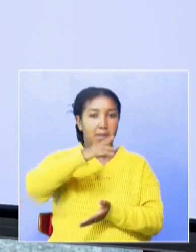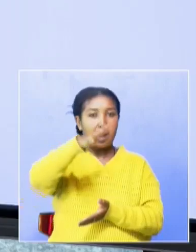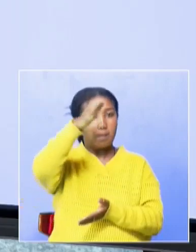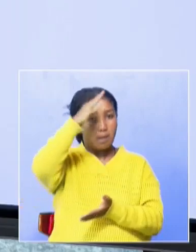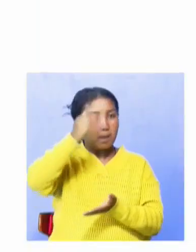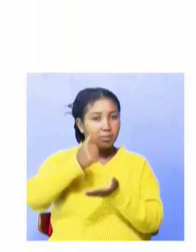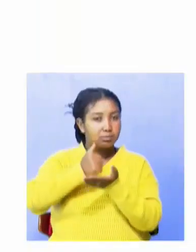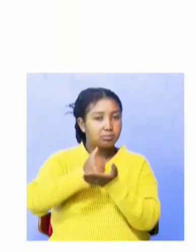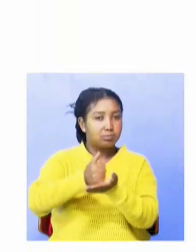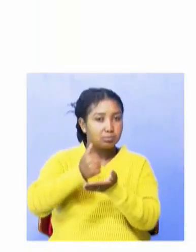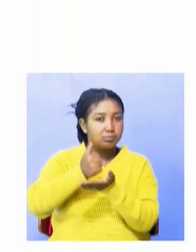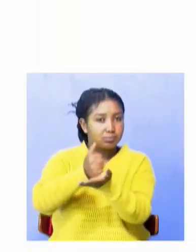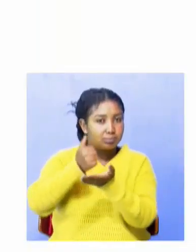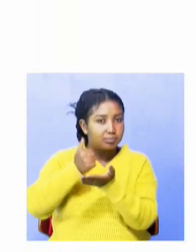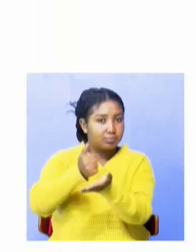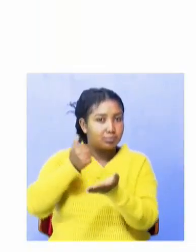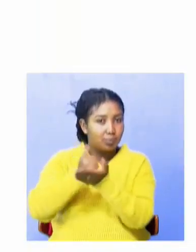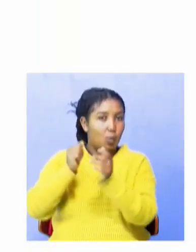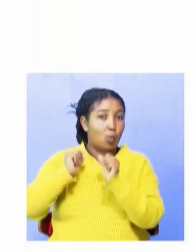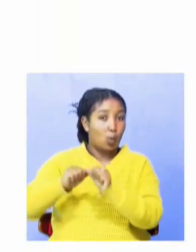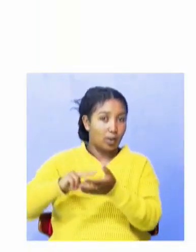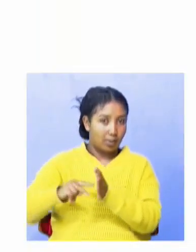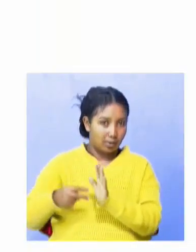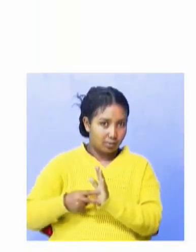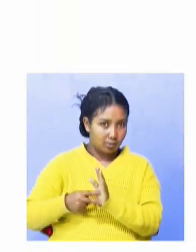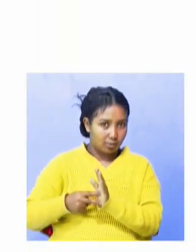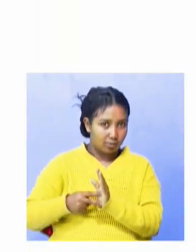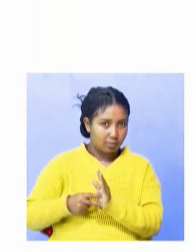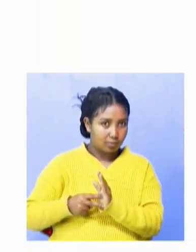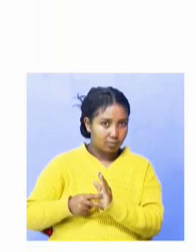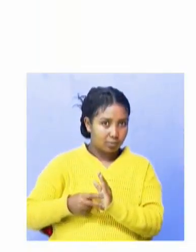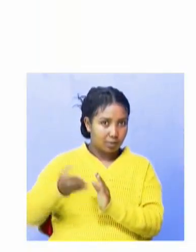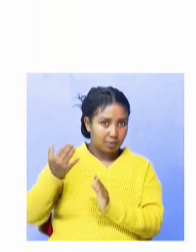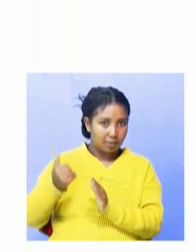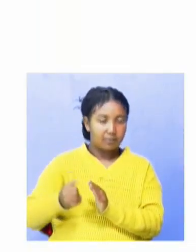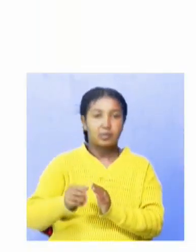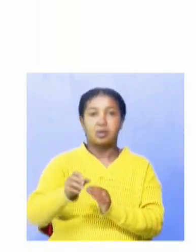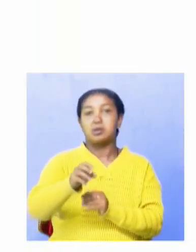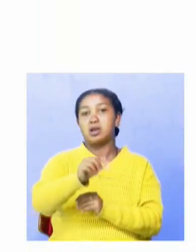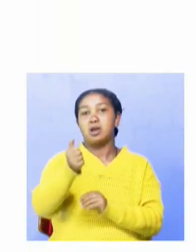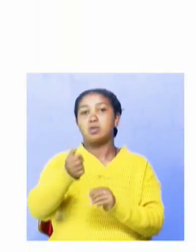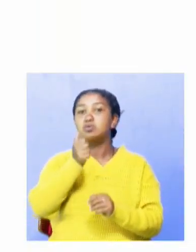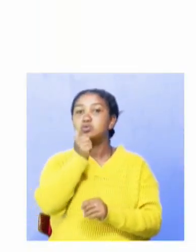can say here. She was